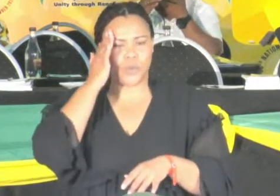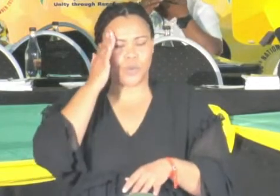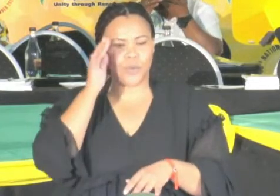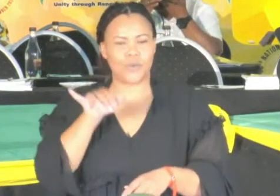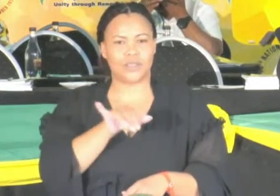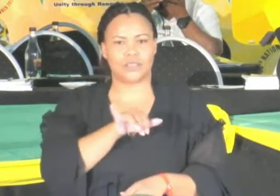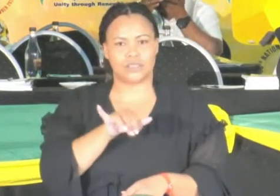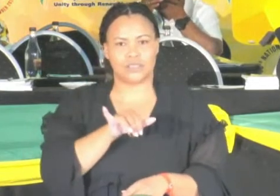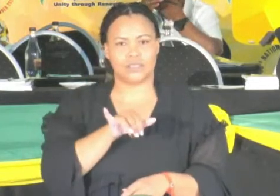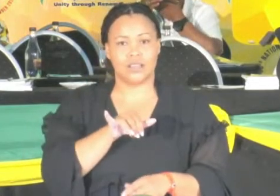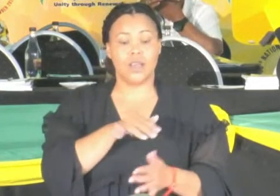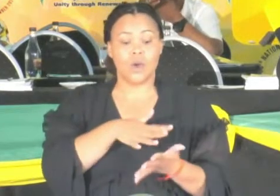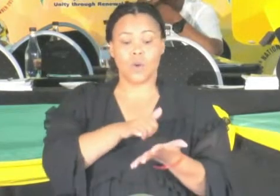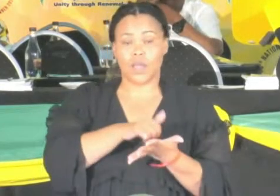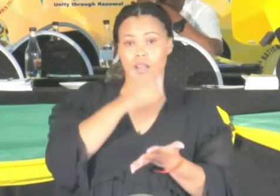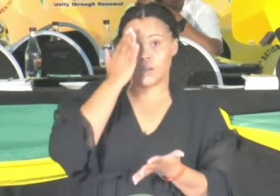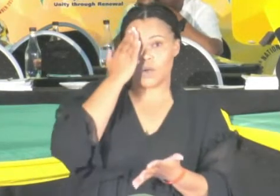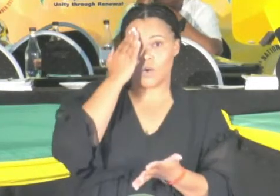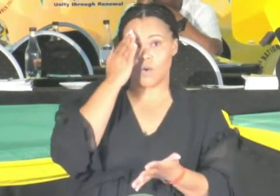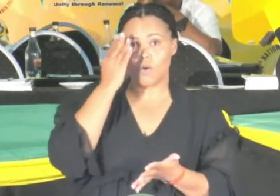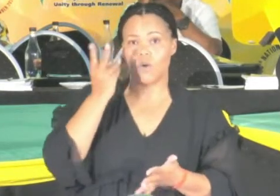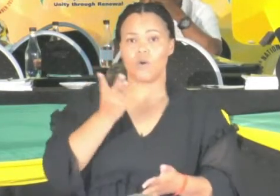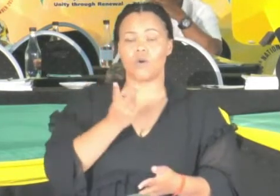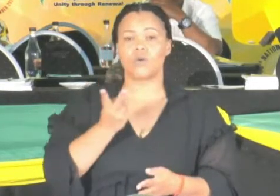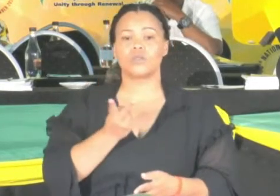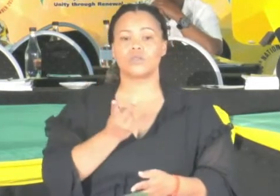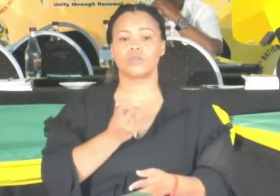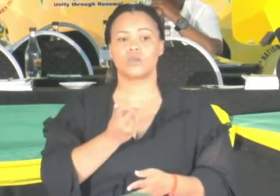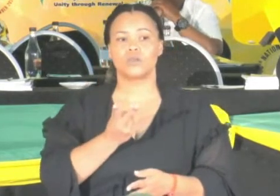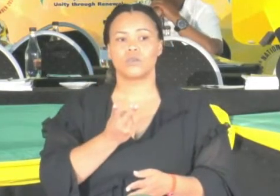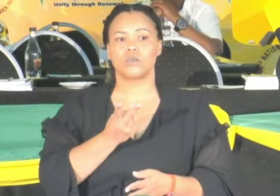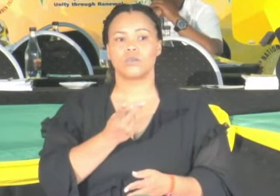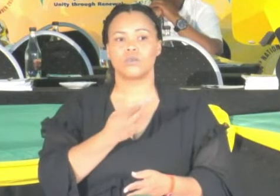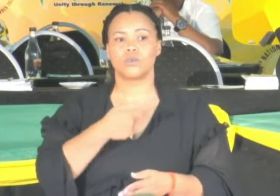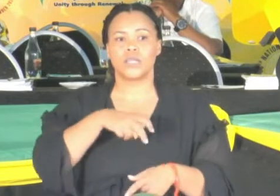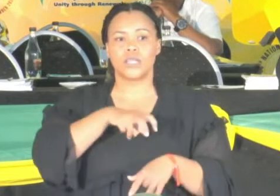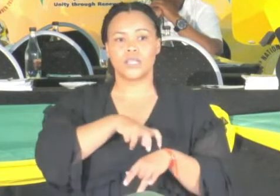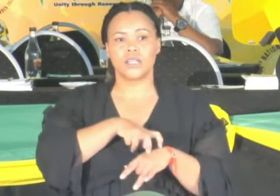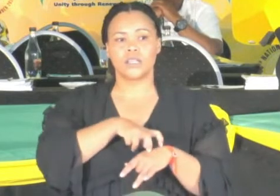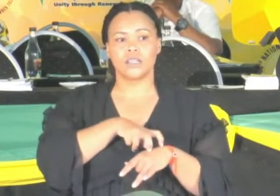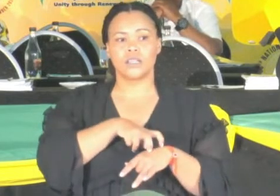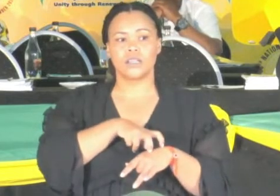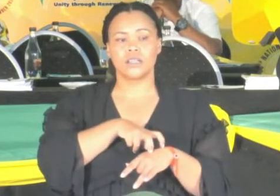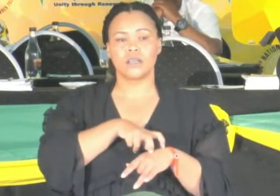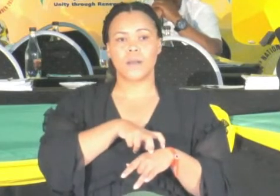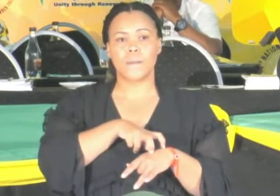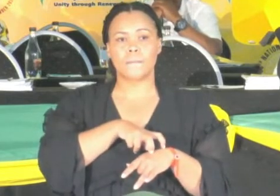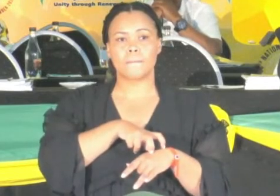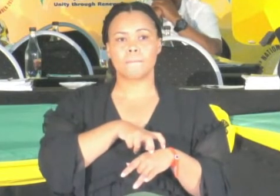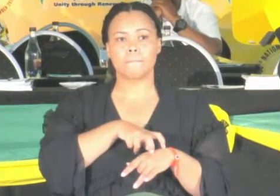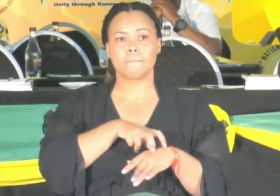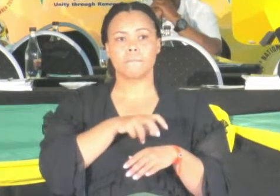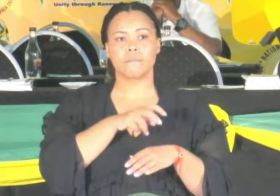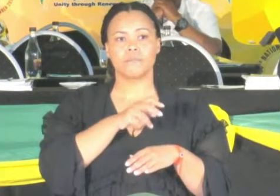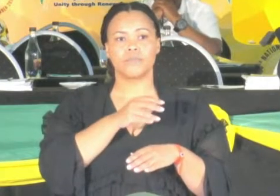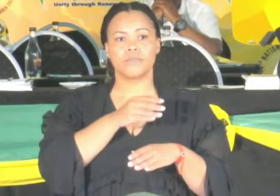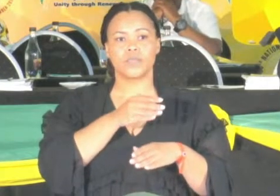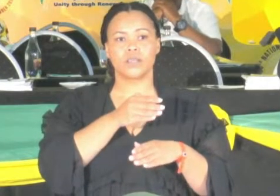acknowledged those weaknesses, we therefore need to work towards